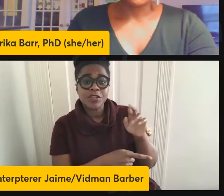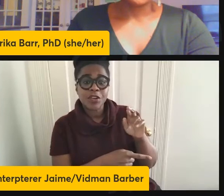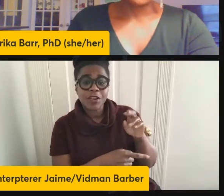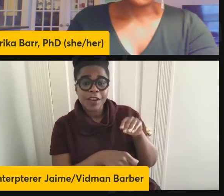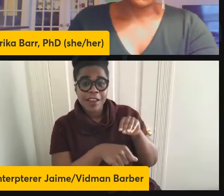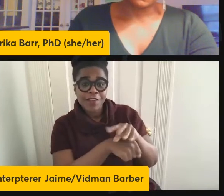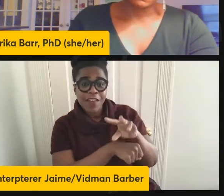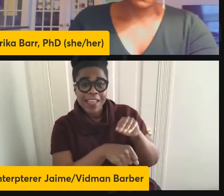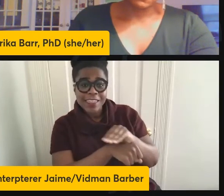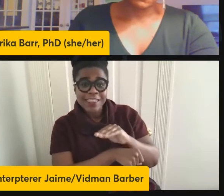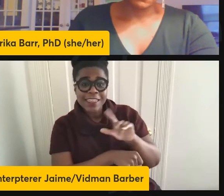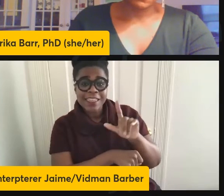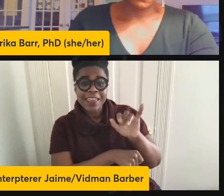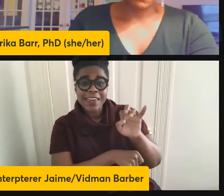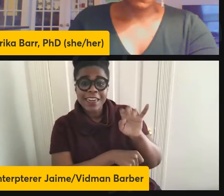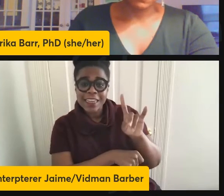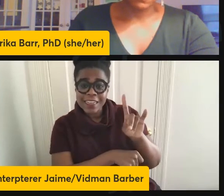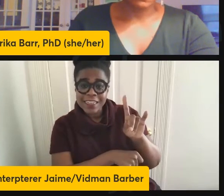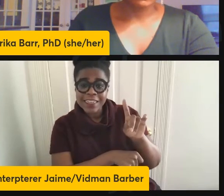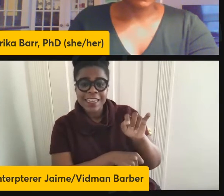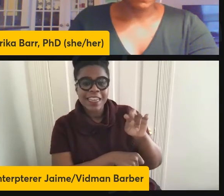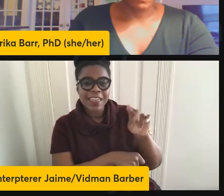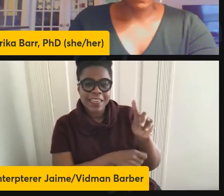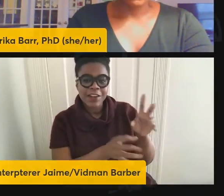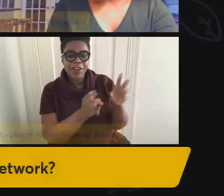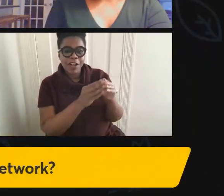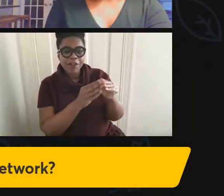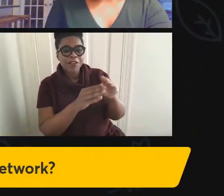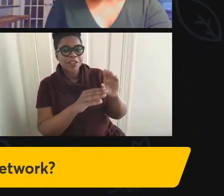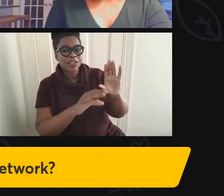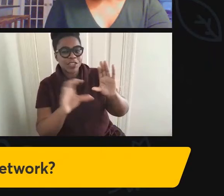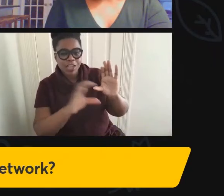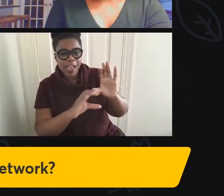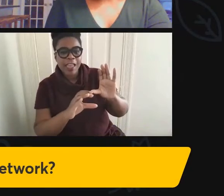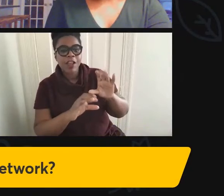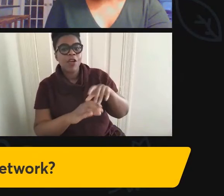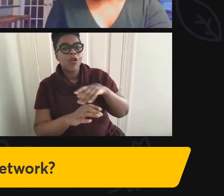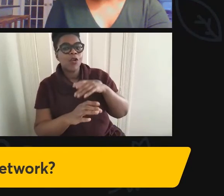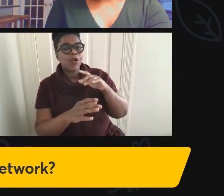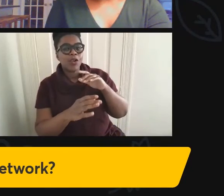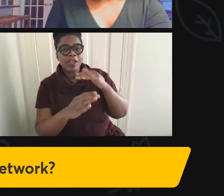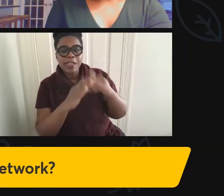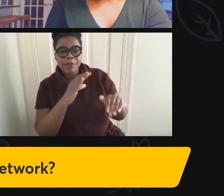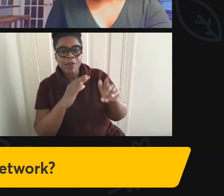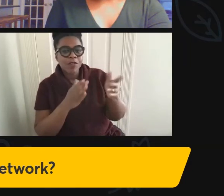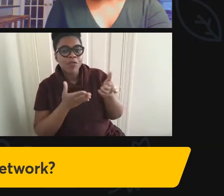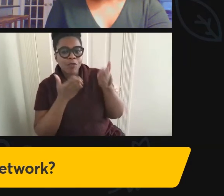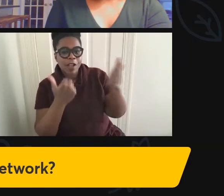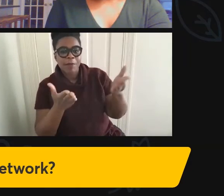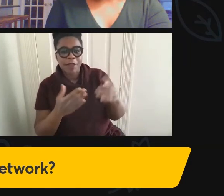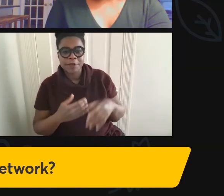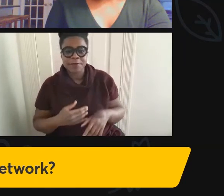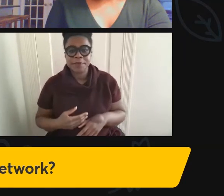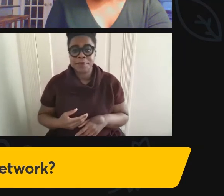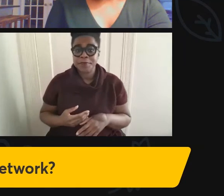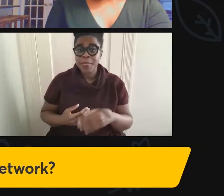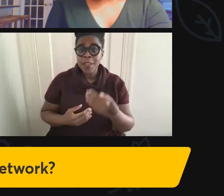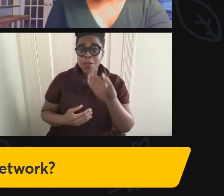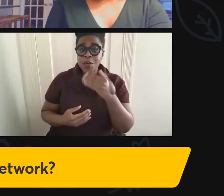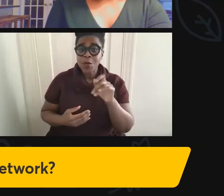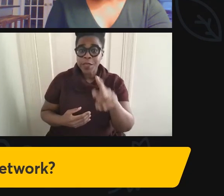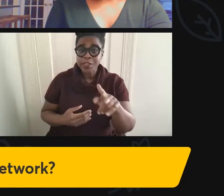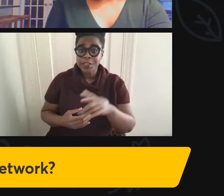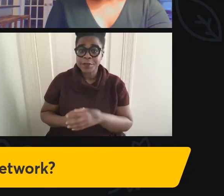is it maybe LinkedIn or conference chat or a cold, email? What do you guys recommend? That's a great